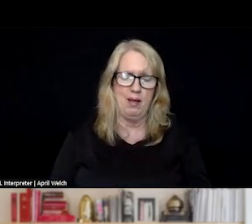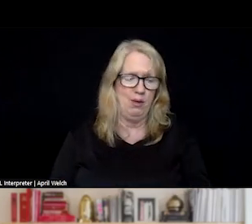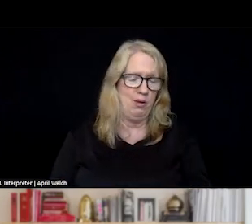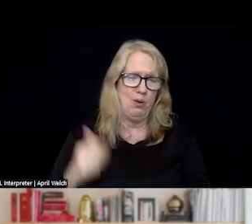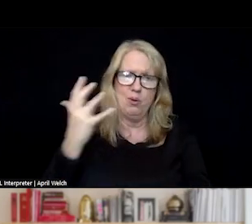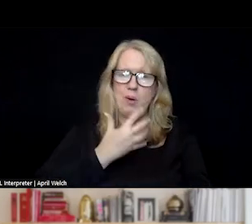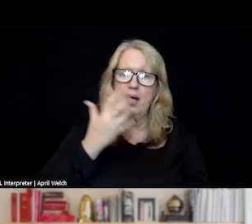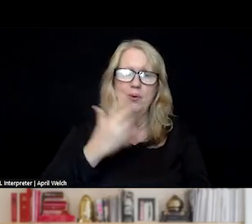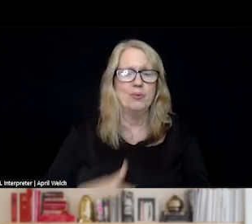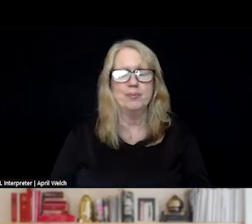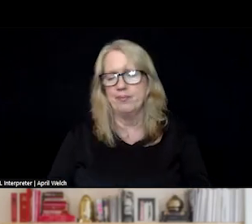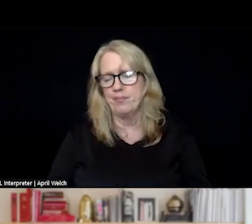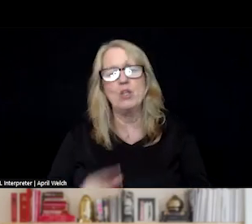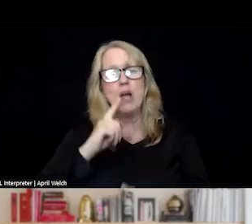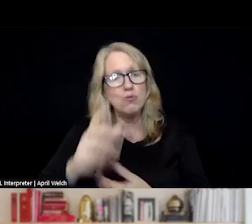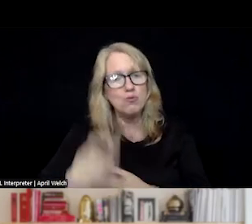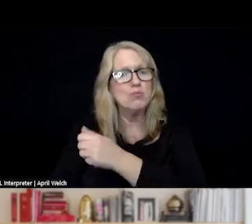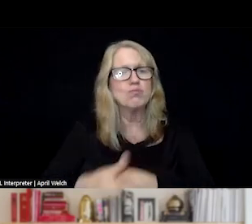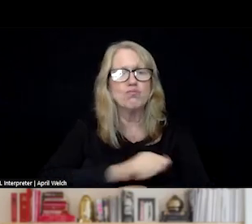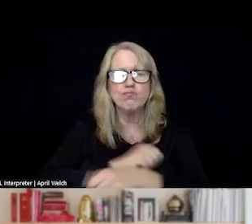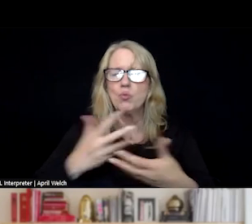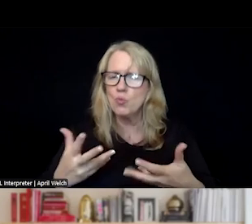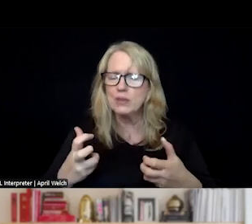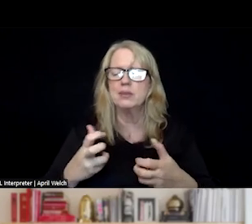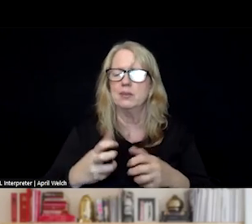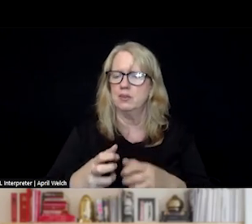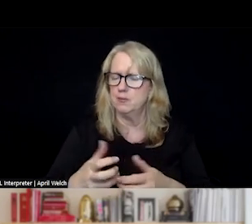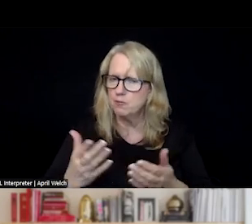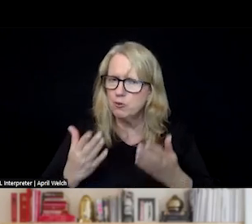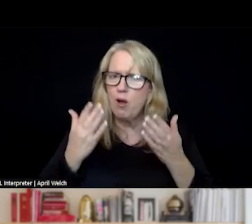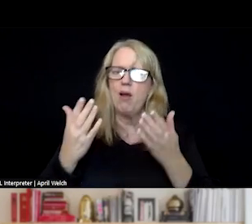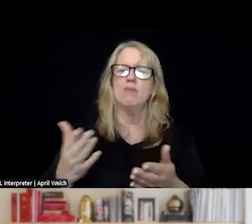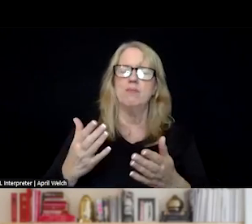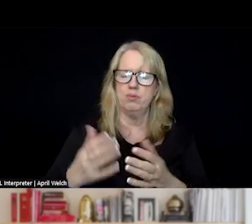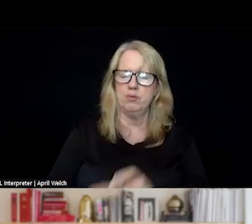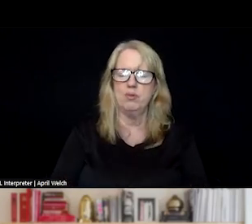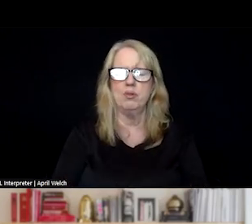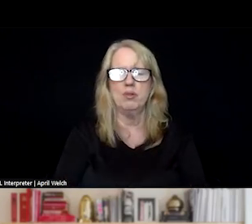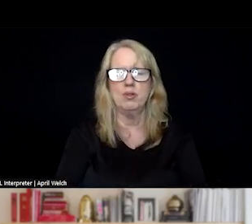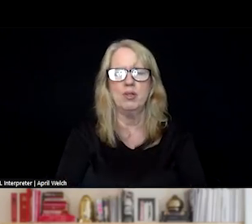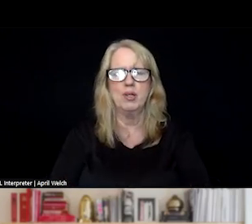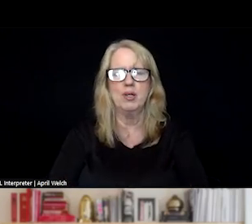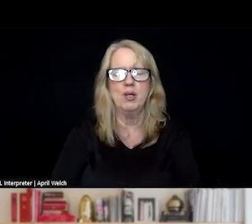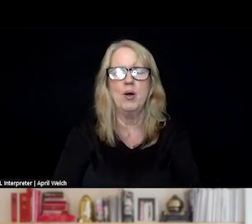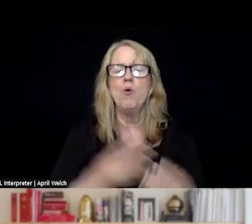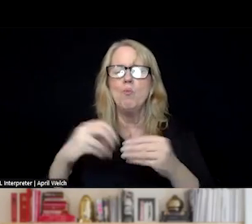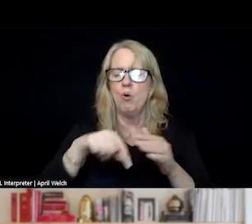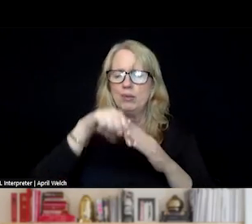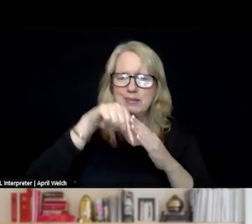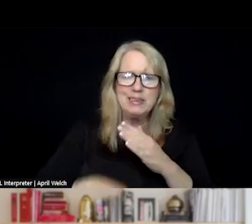I really wanted to roll up my sleeves and offer an even deeper